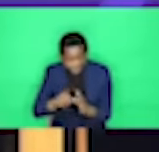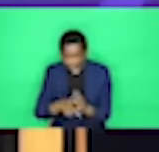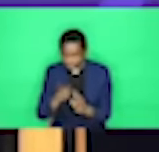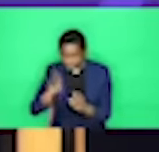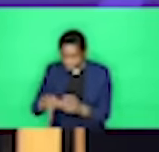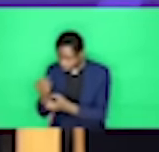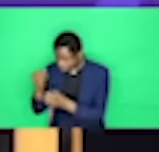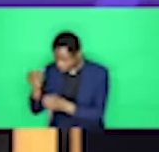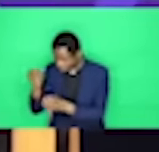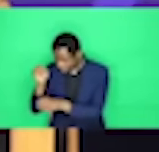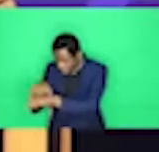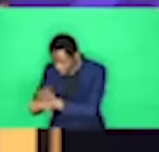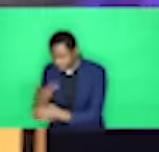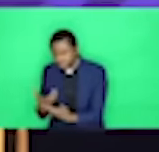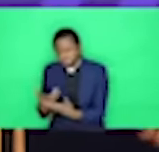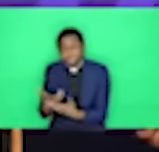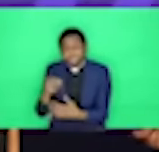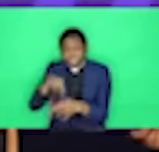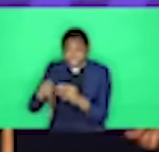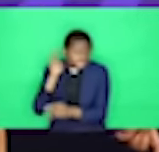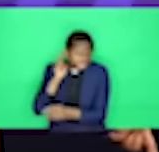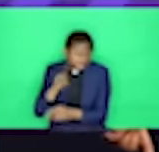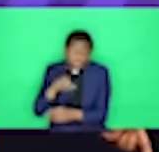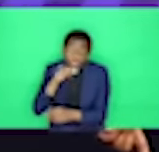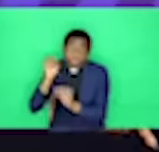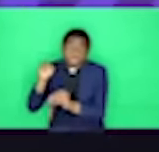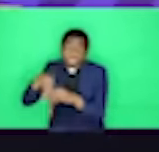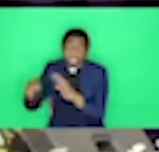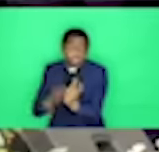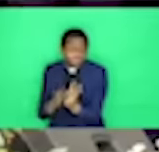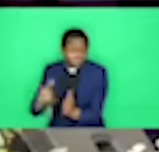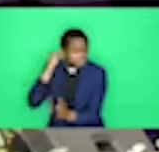we don't even teach our history in our schools. So